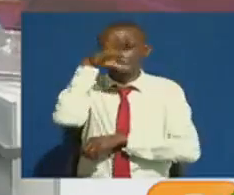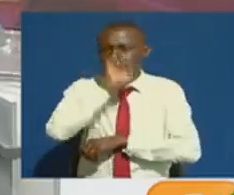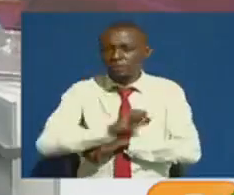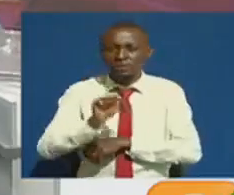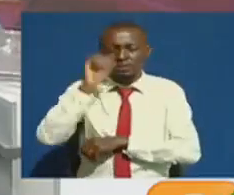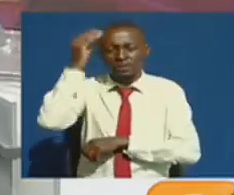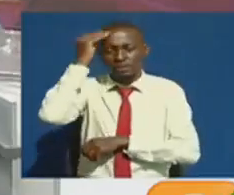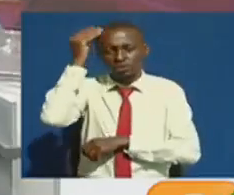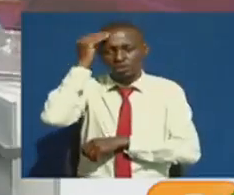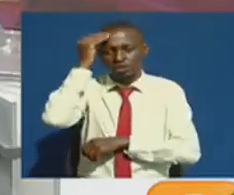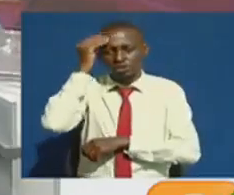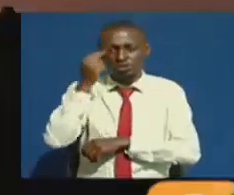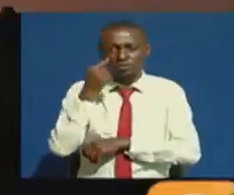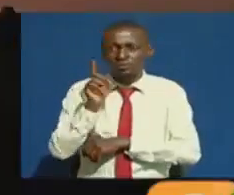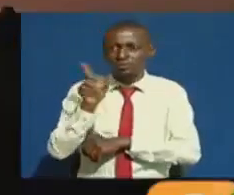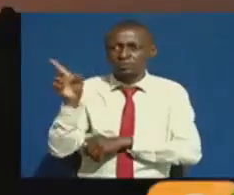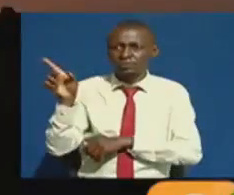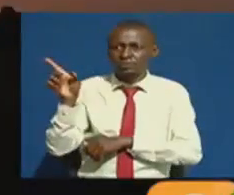the education.